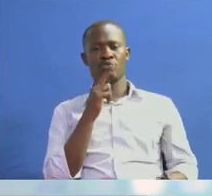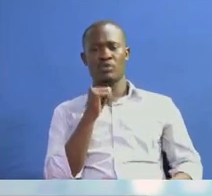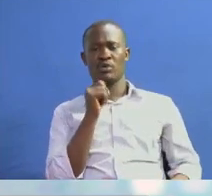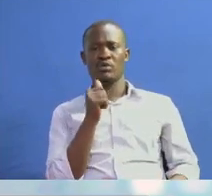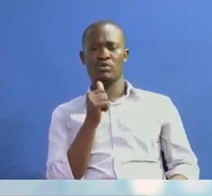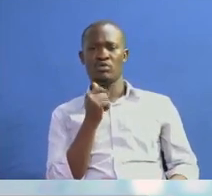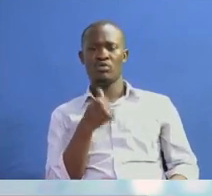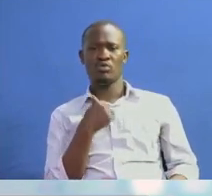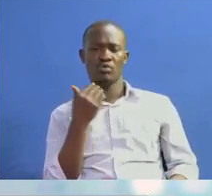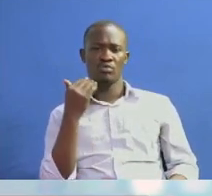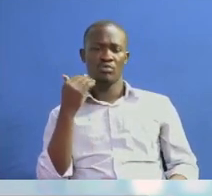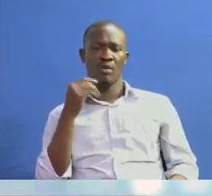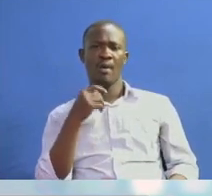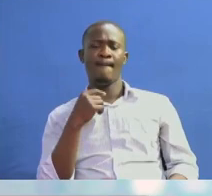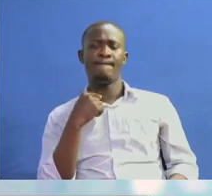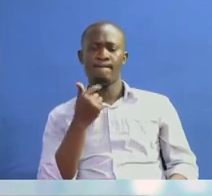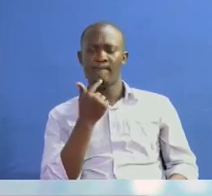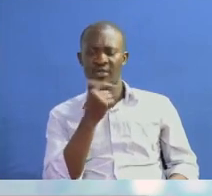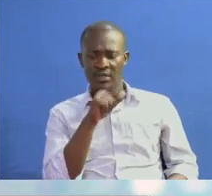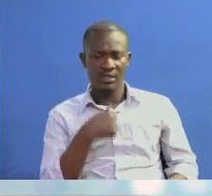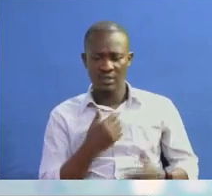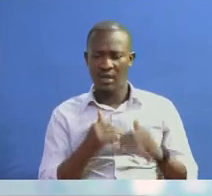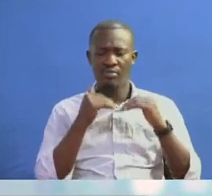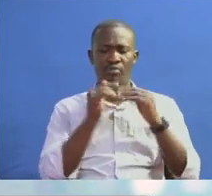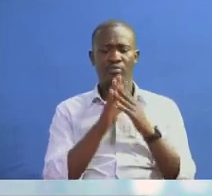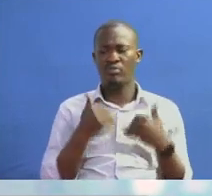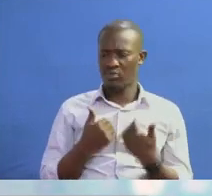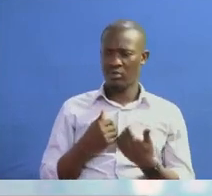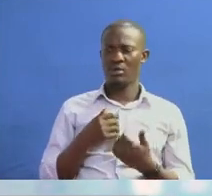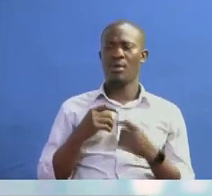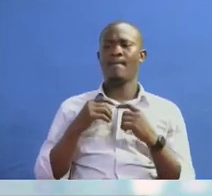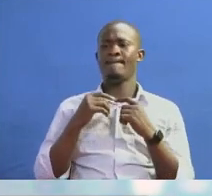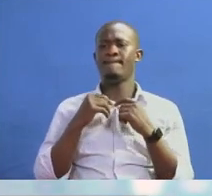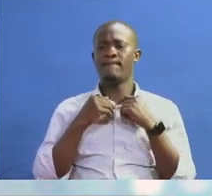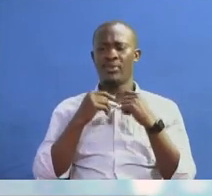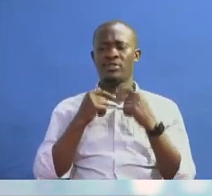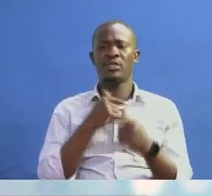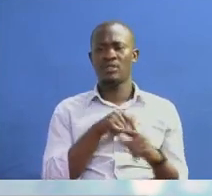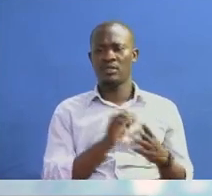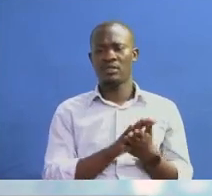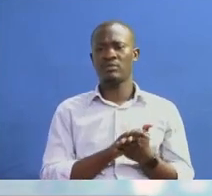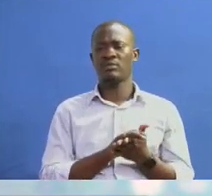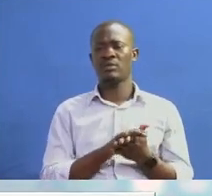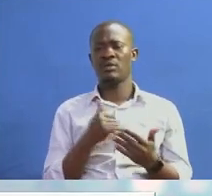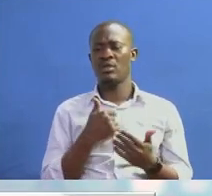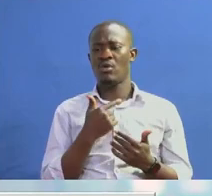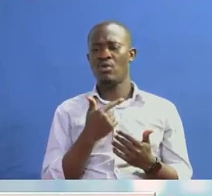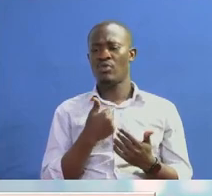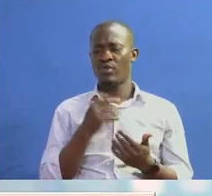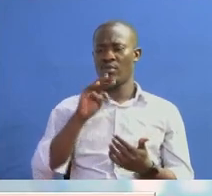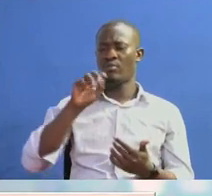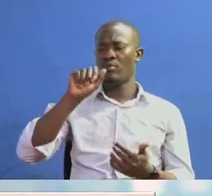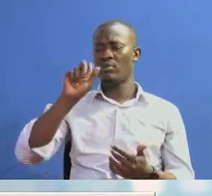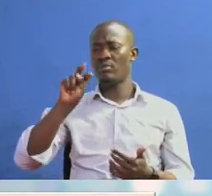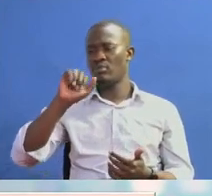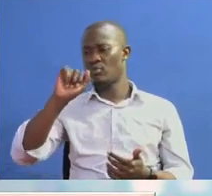are promoting Maasai culture. Mm-hmm. No, we're not going to agree on that. In Maasai Mara, we expect people who are mm-hmm. promoting Maasai Mara are